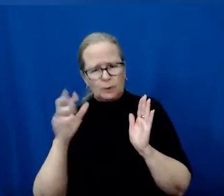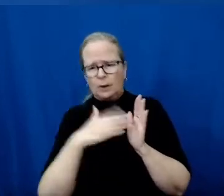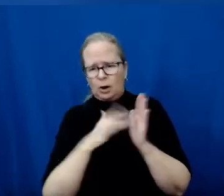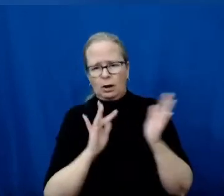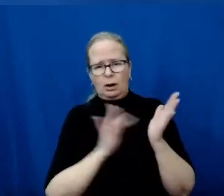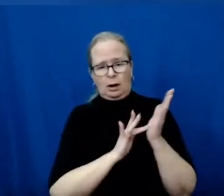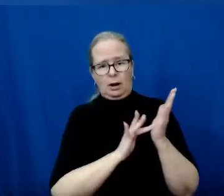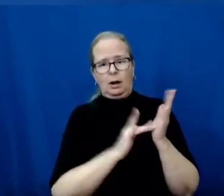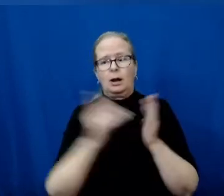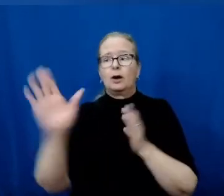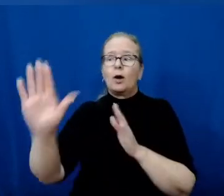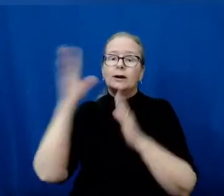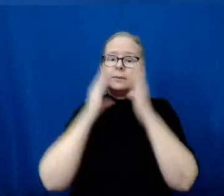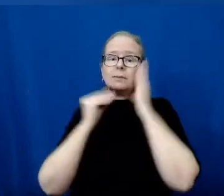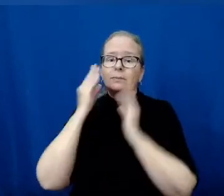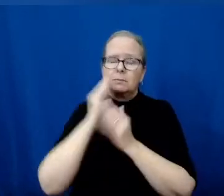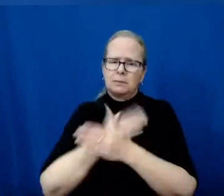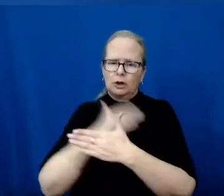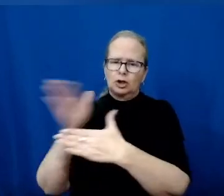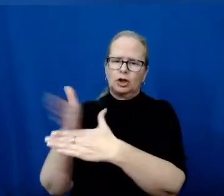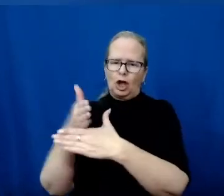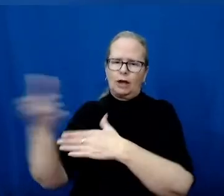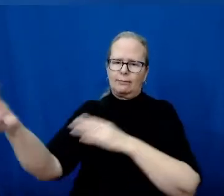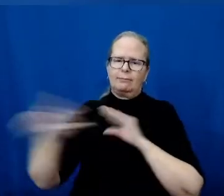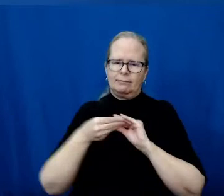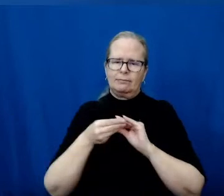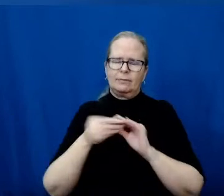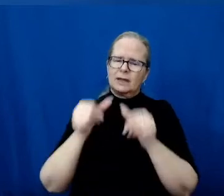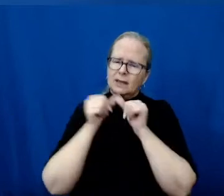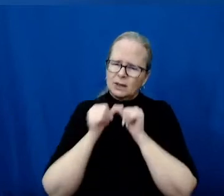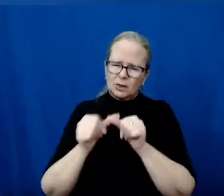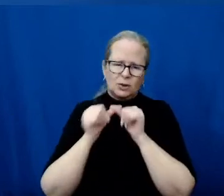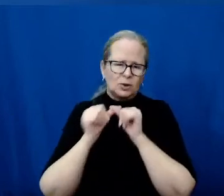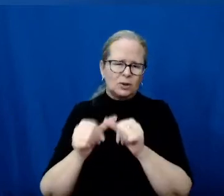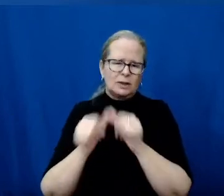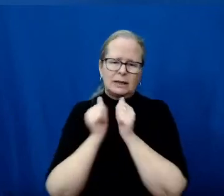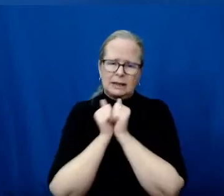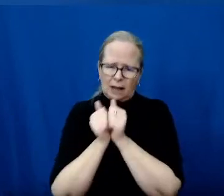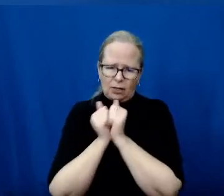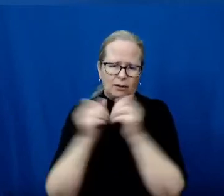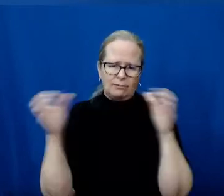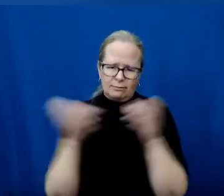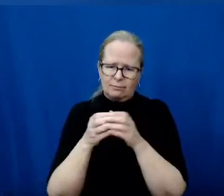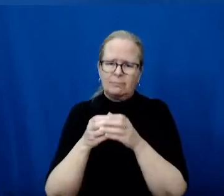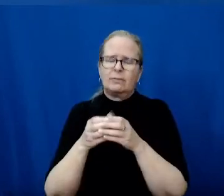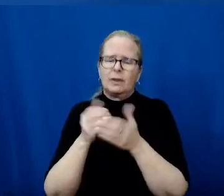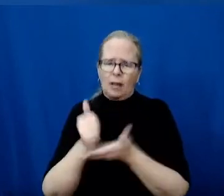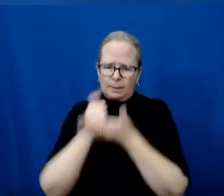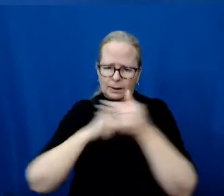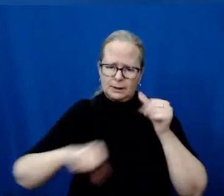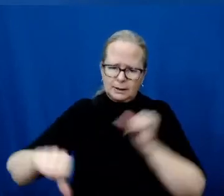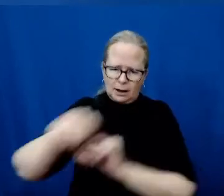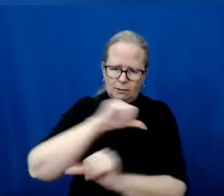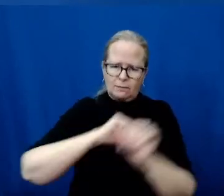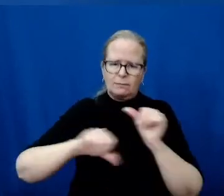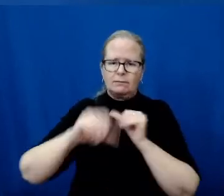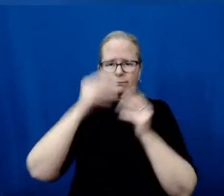we can help keep each other informed and foster ongoing transparency in our